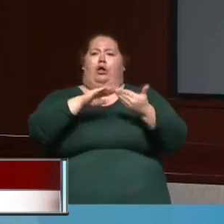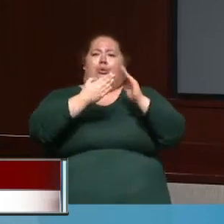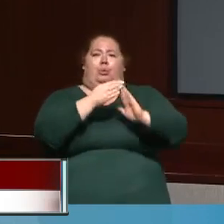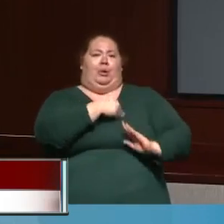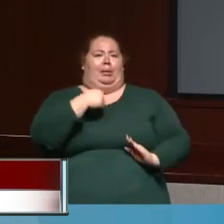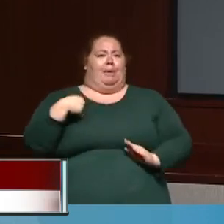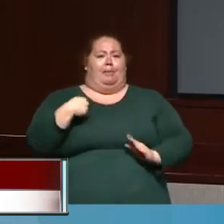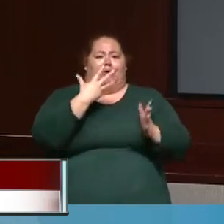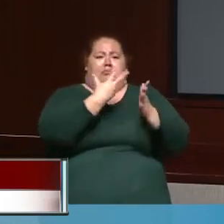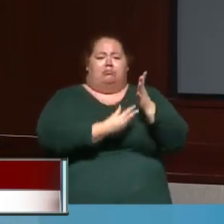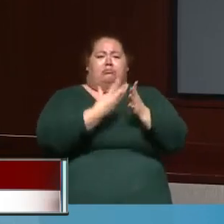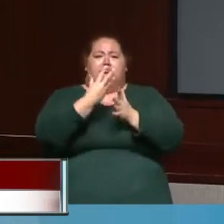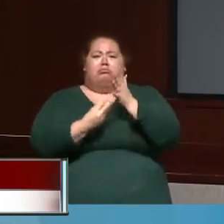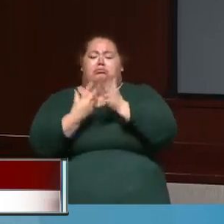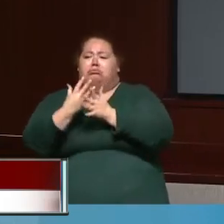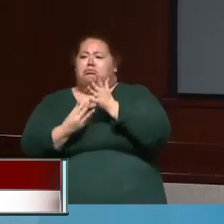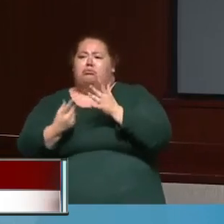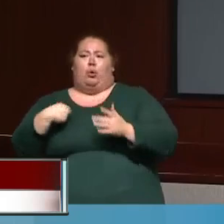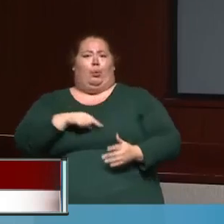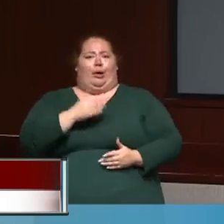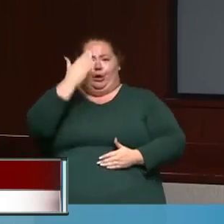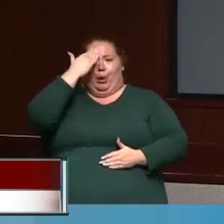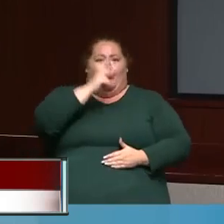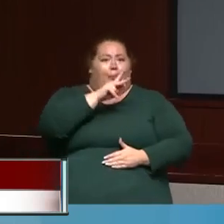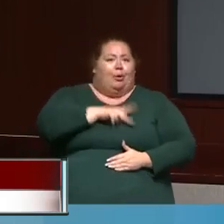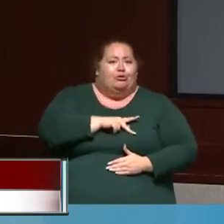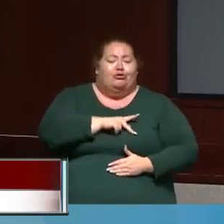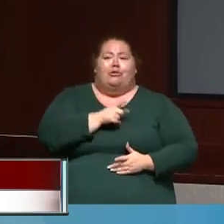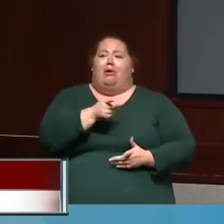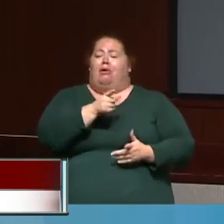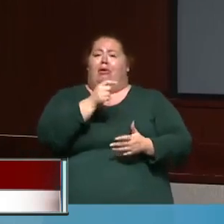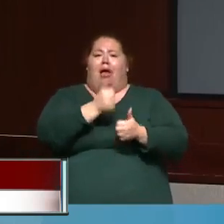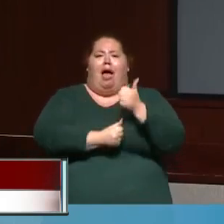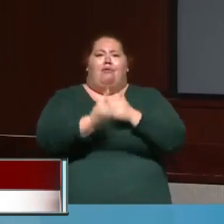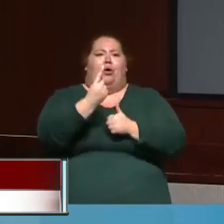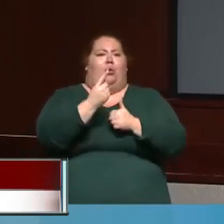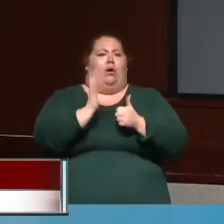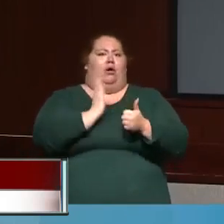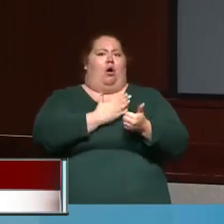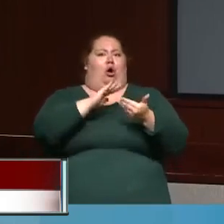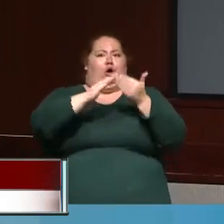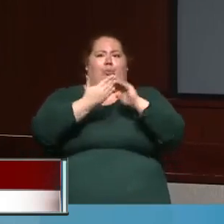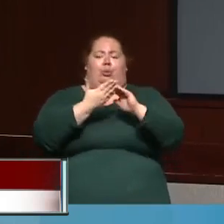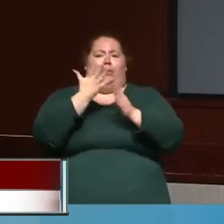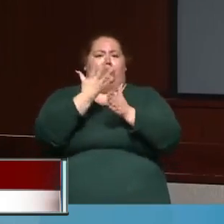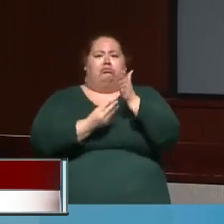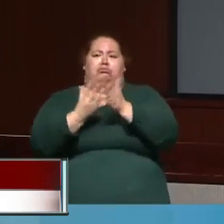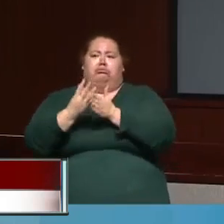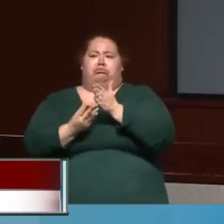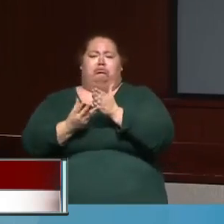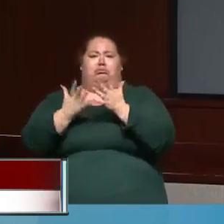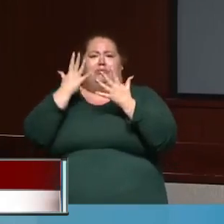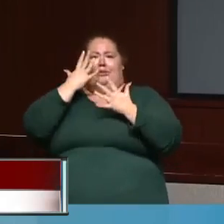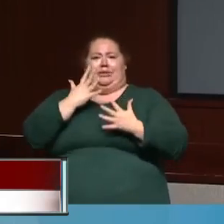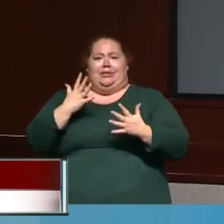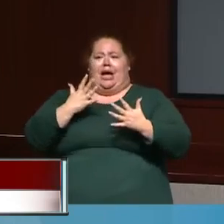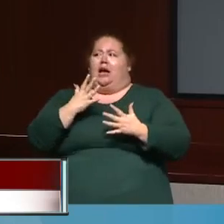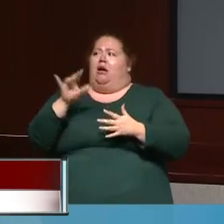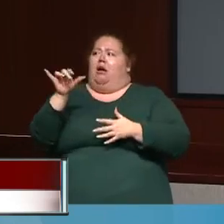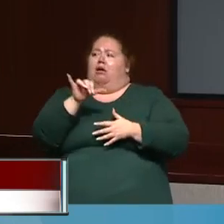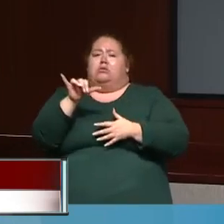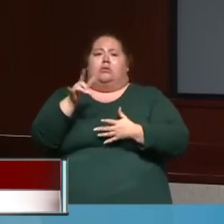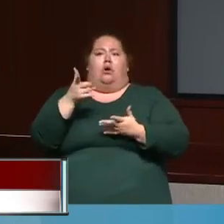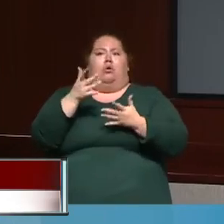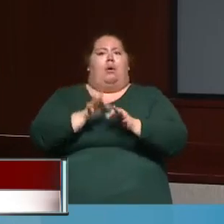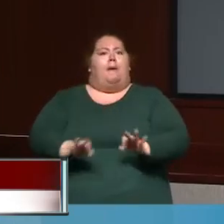personally. They're people that everyone in our community, that this has affected people. And so we know this information is important. We also know that it's